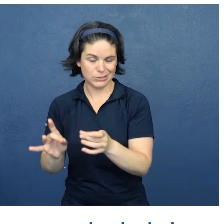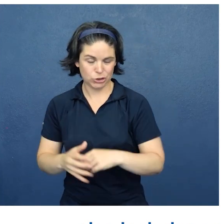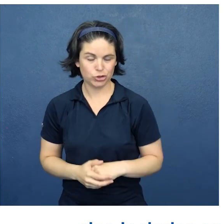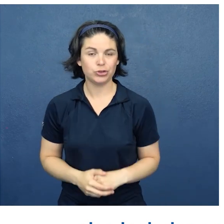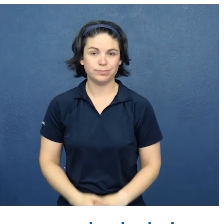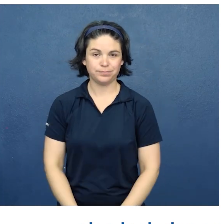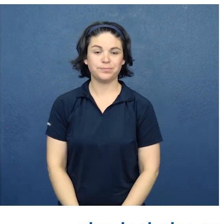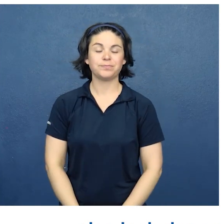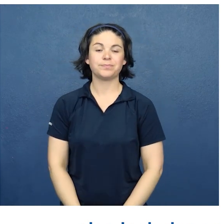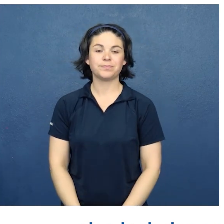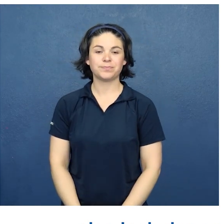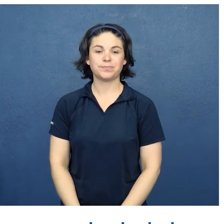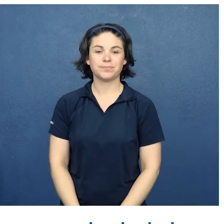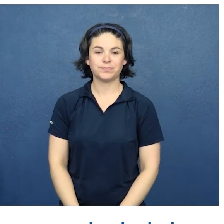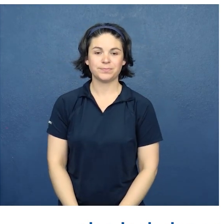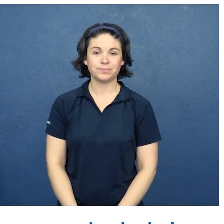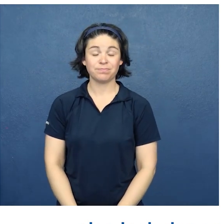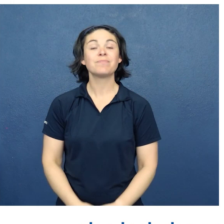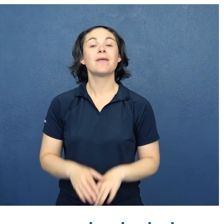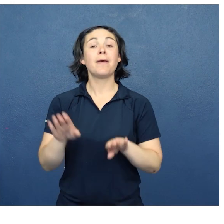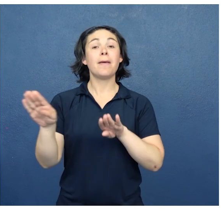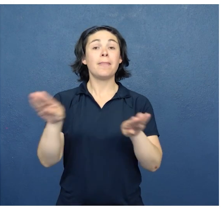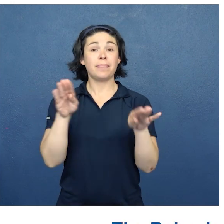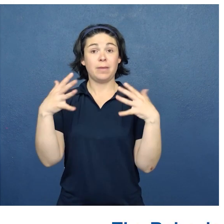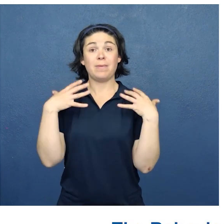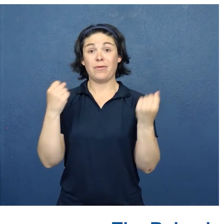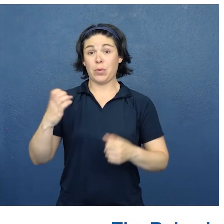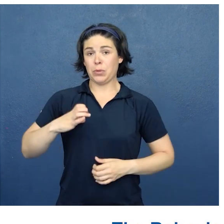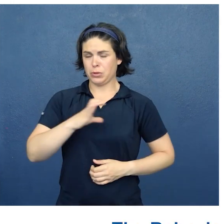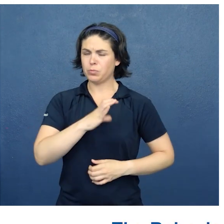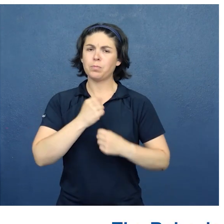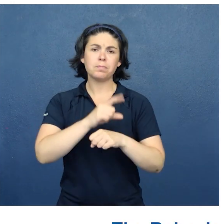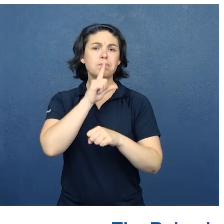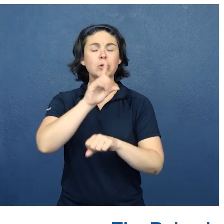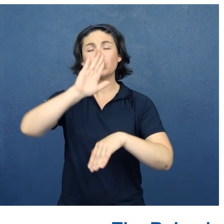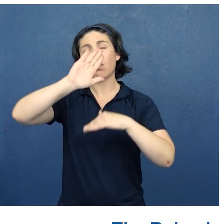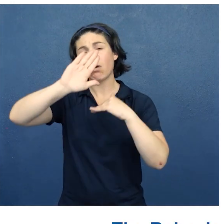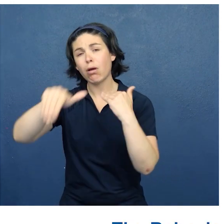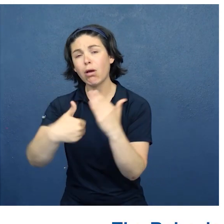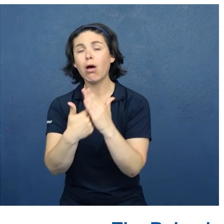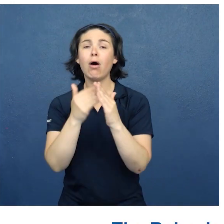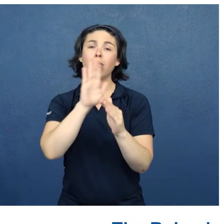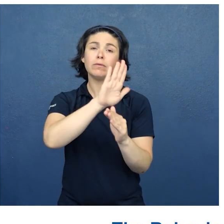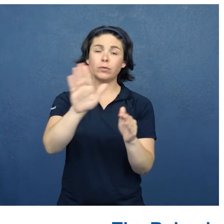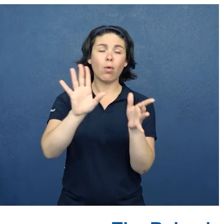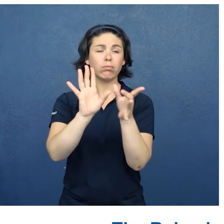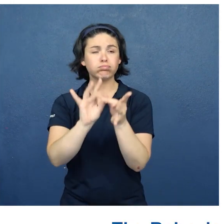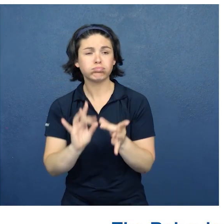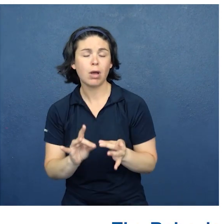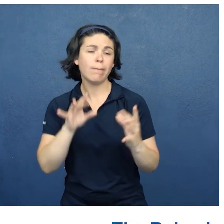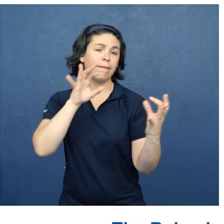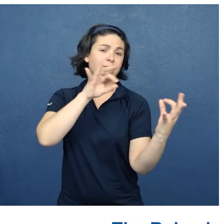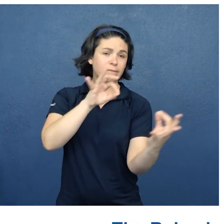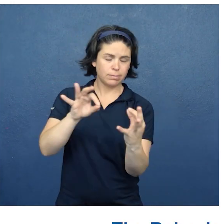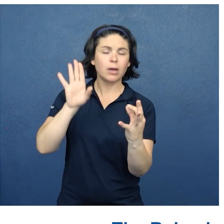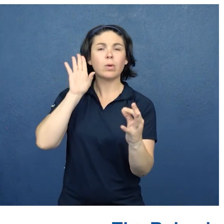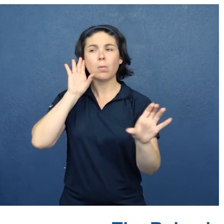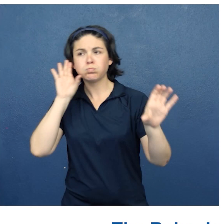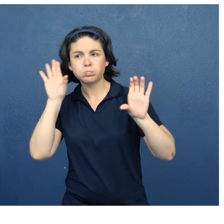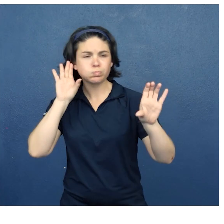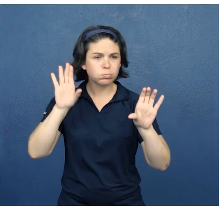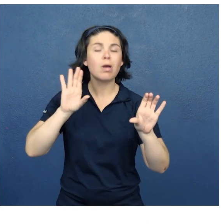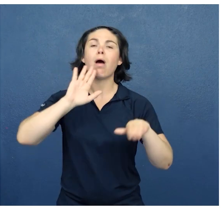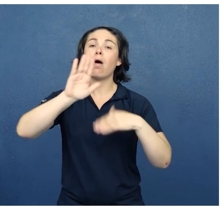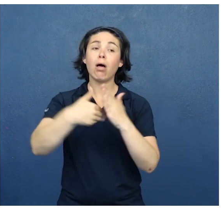to leave recorded feedback. The Behavioral Health Commission will ensure that all stakeholders have an opportunity to be